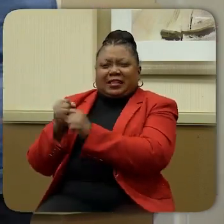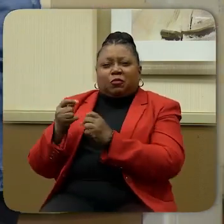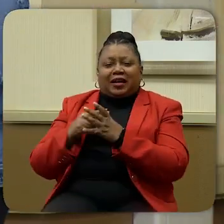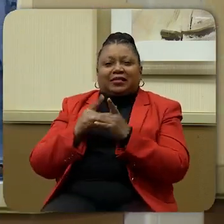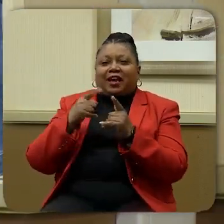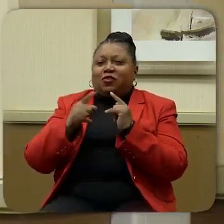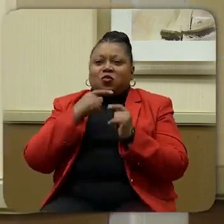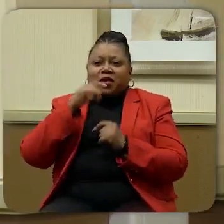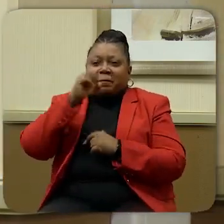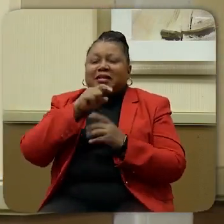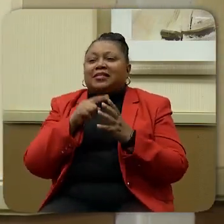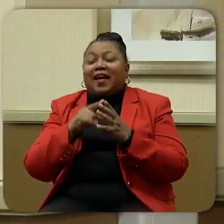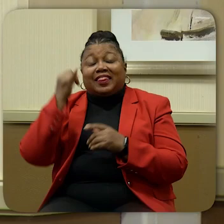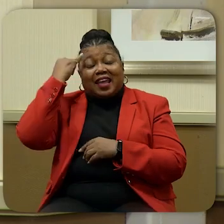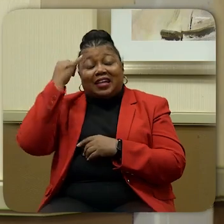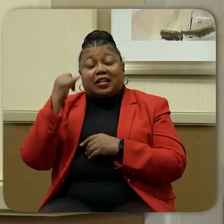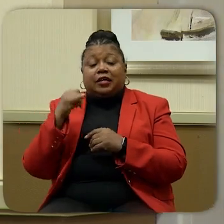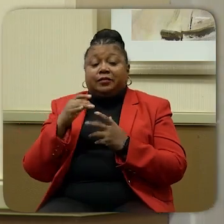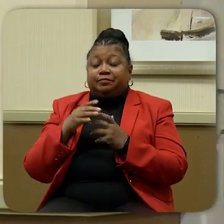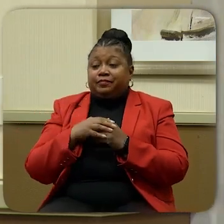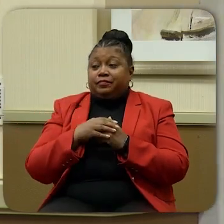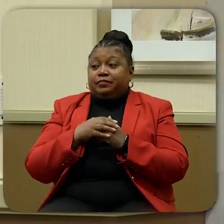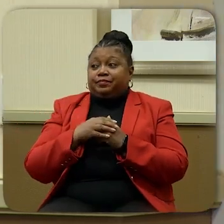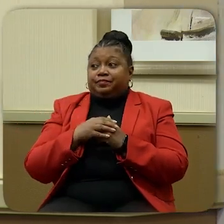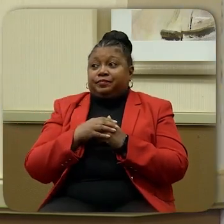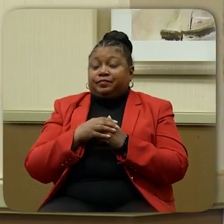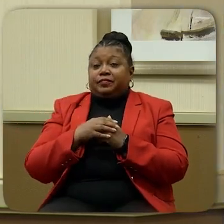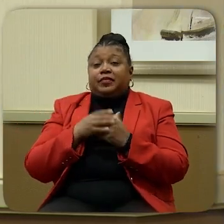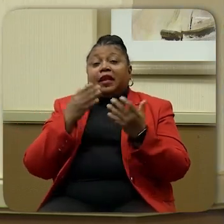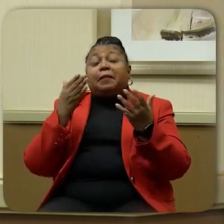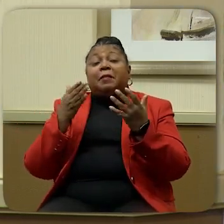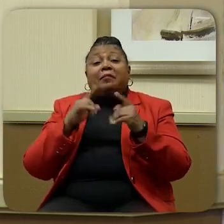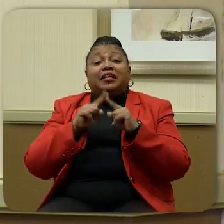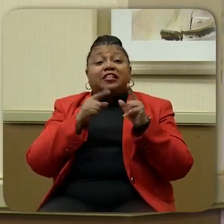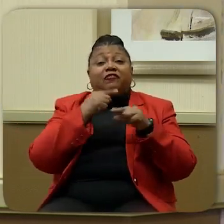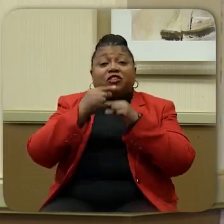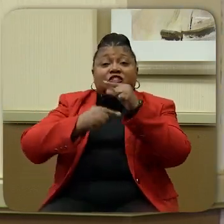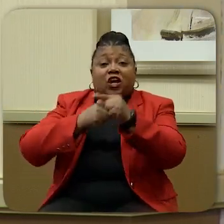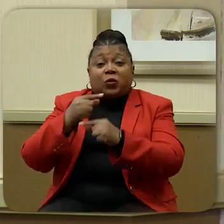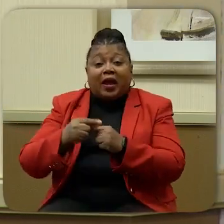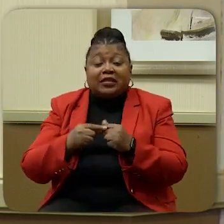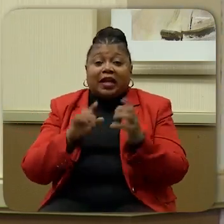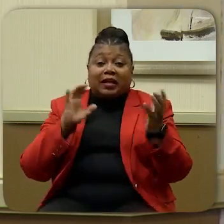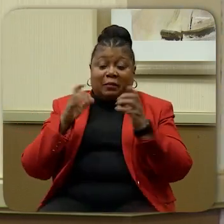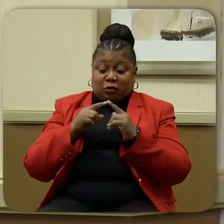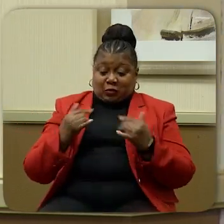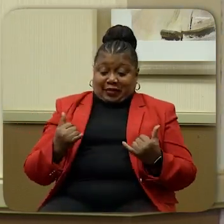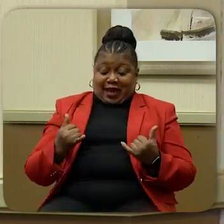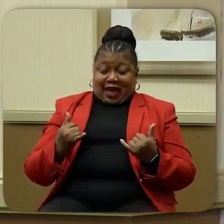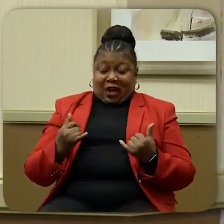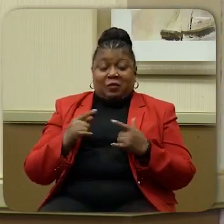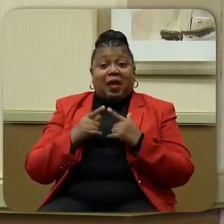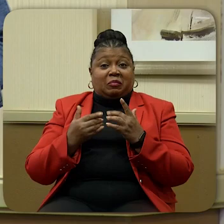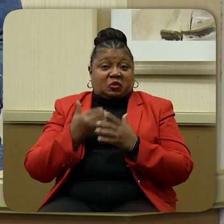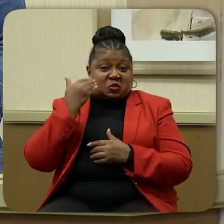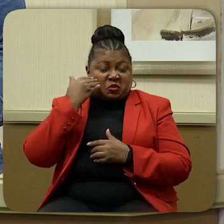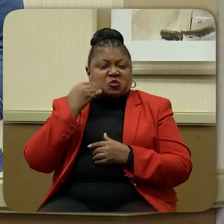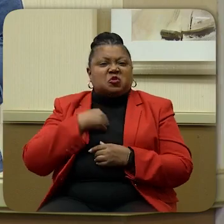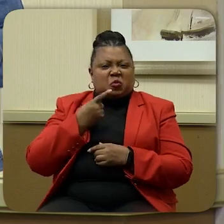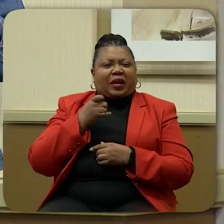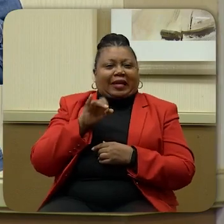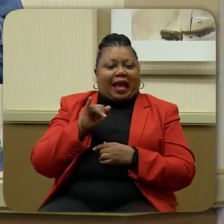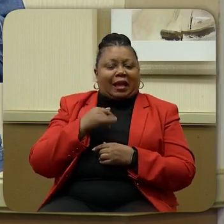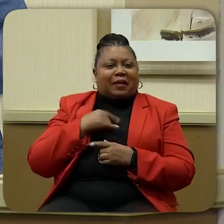for people watching, of the idea of like, maybe in different generations that compared to now, it's like we maybe knew that we were gay,